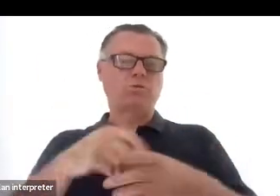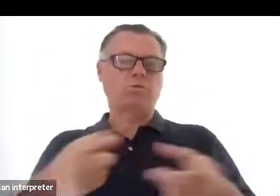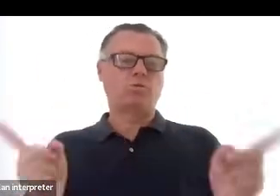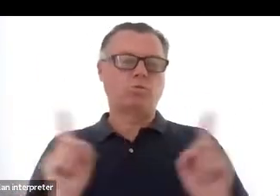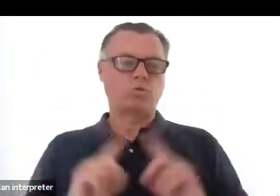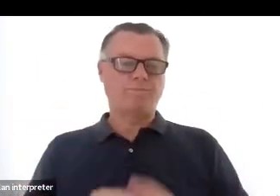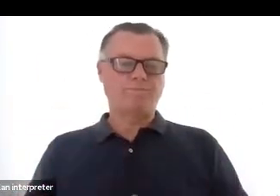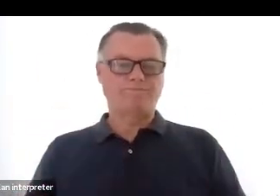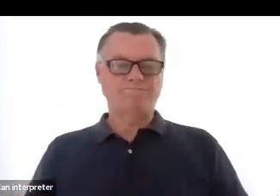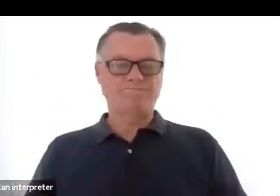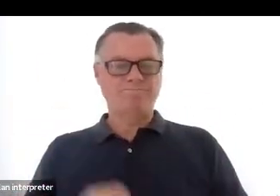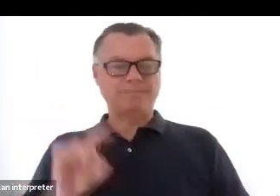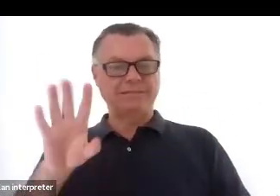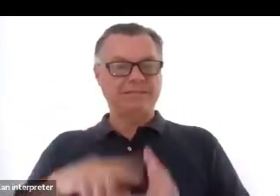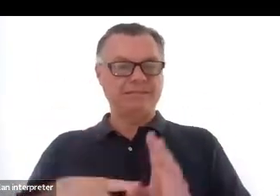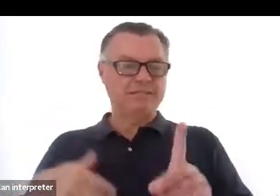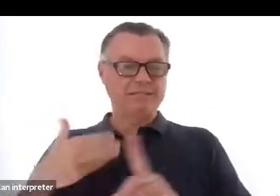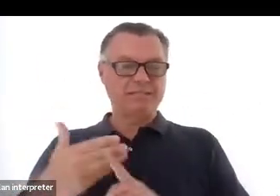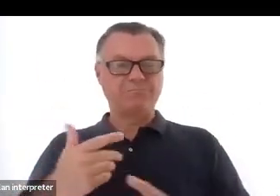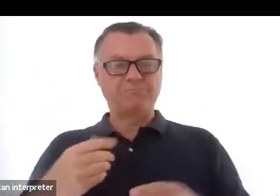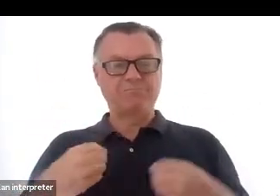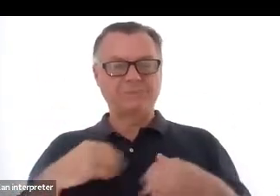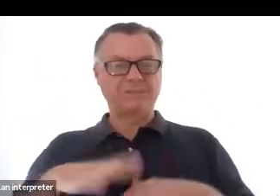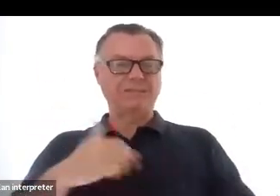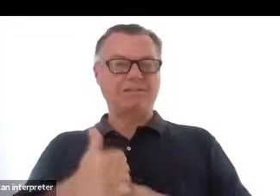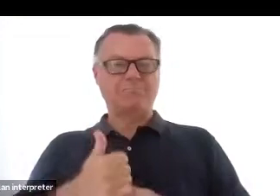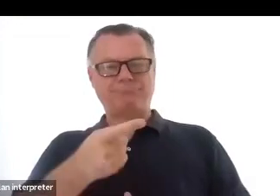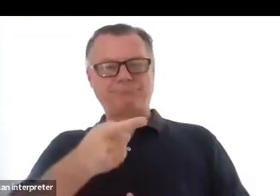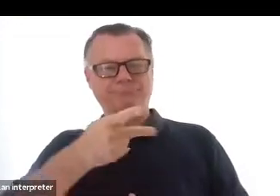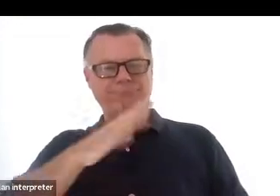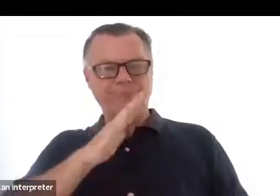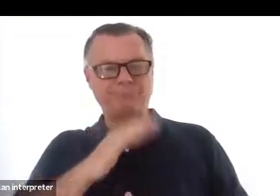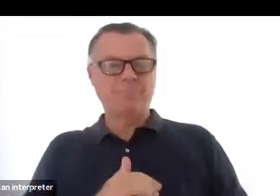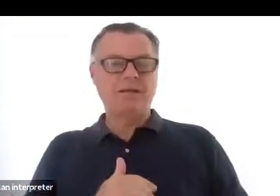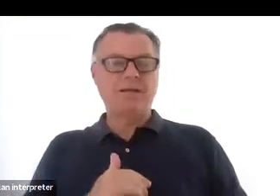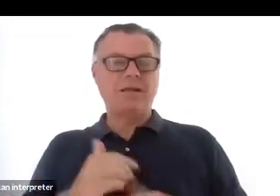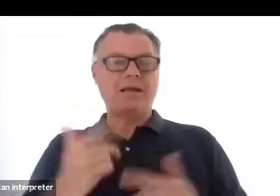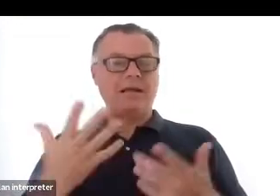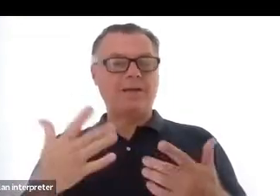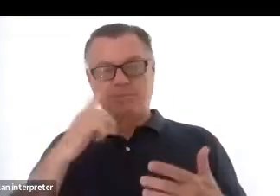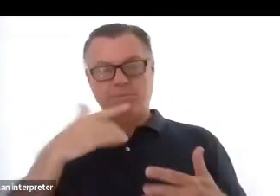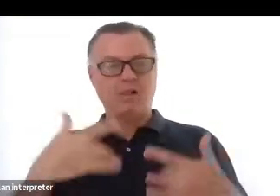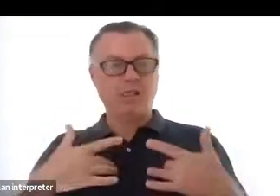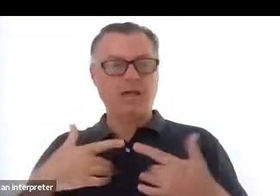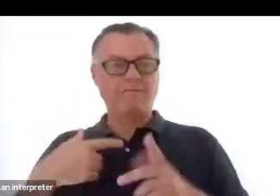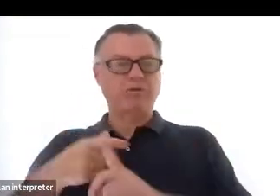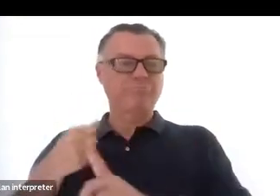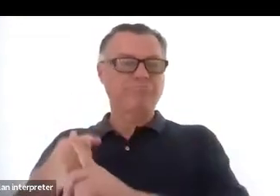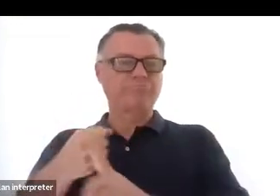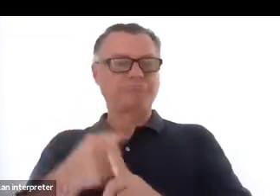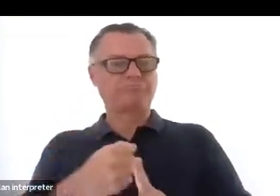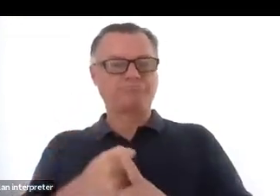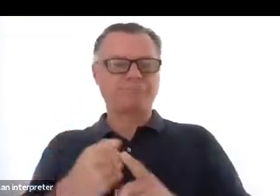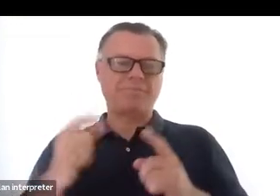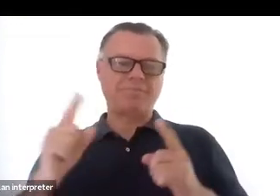10 years, hundreds of startups, thousands of lives impacted and millions more yet to be